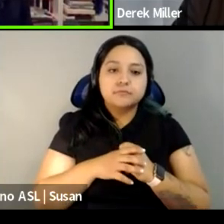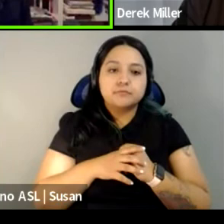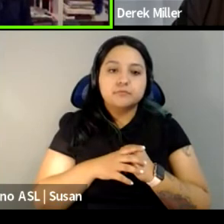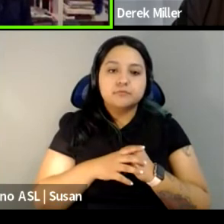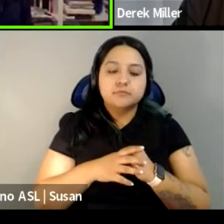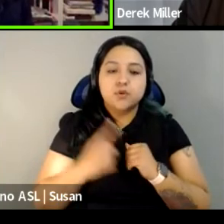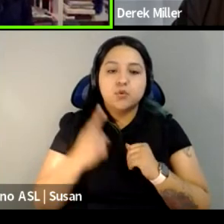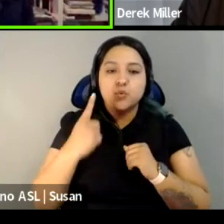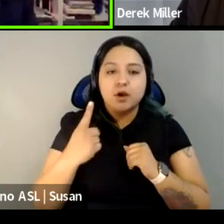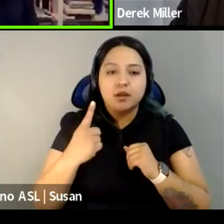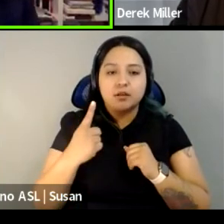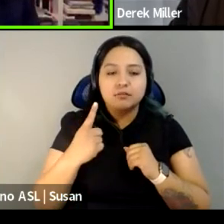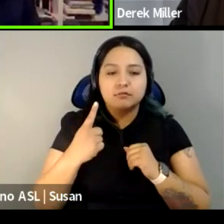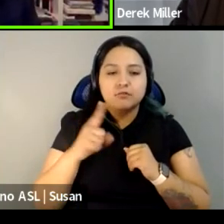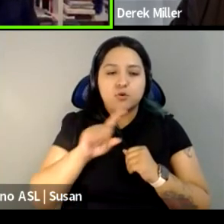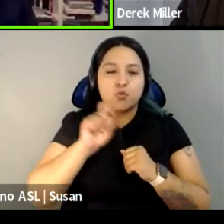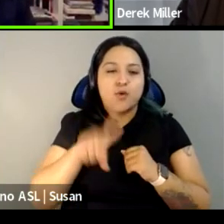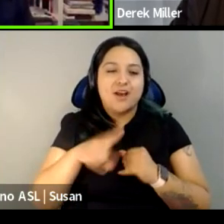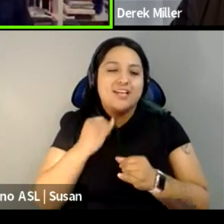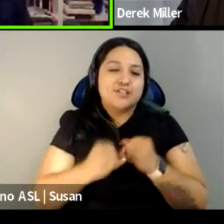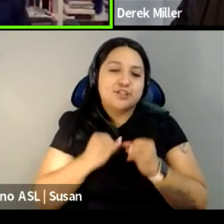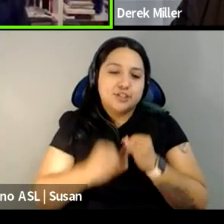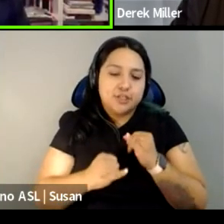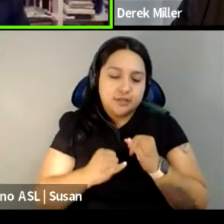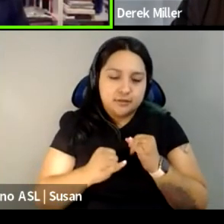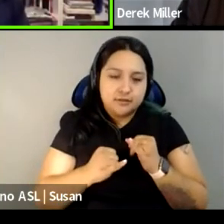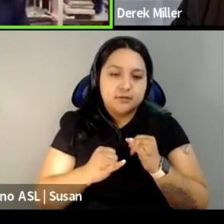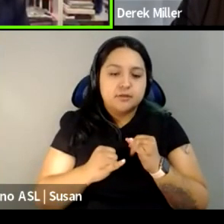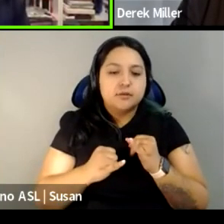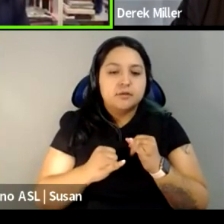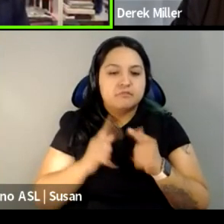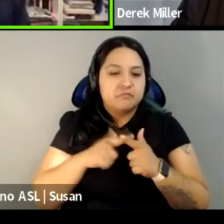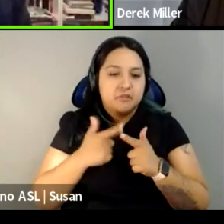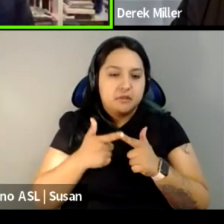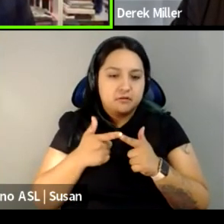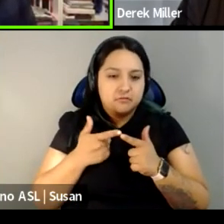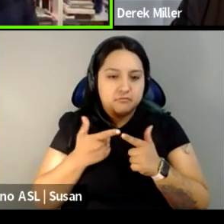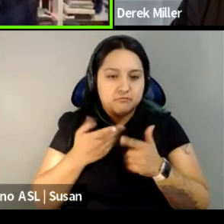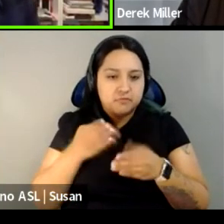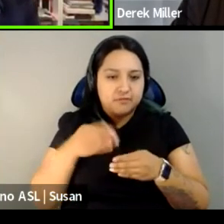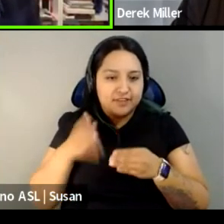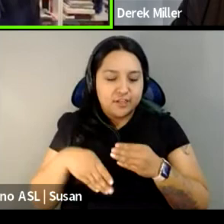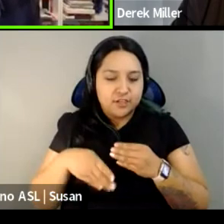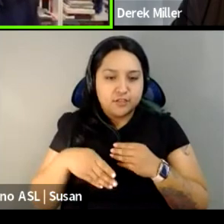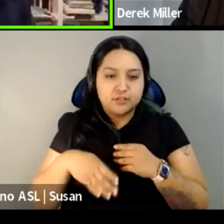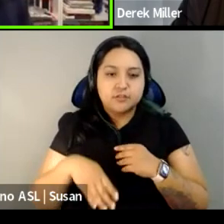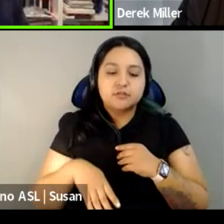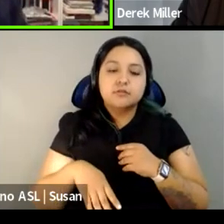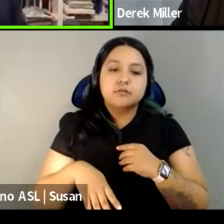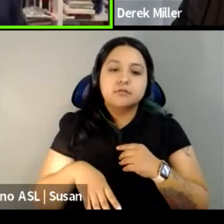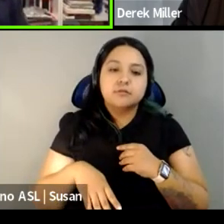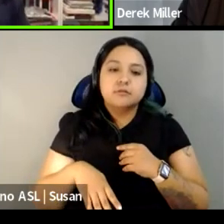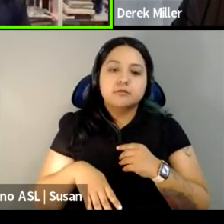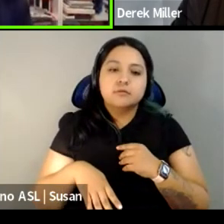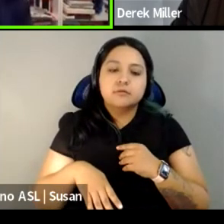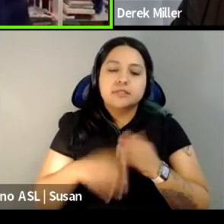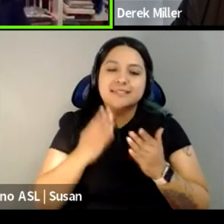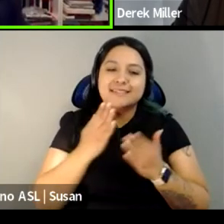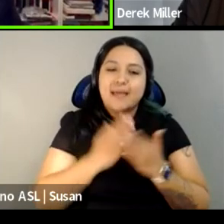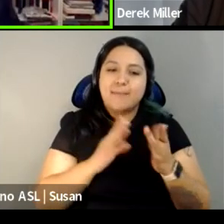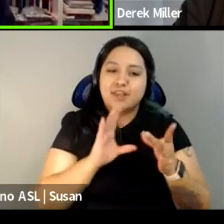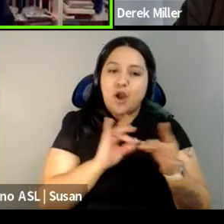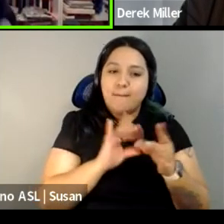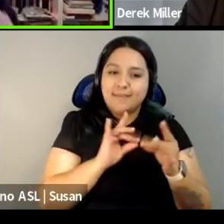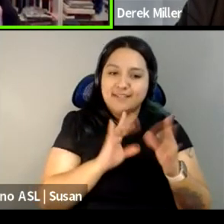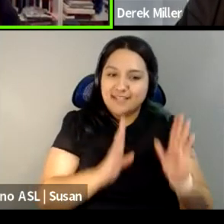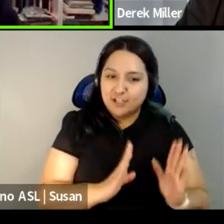question to conclude is, I think has also been evoked by some of the commentators, what